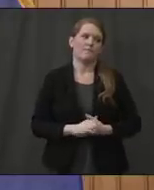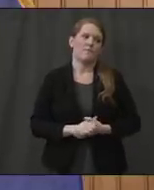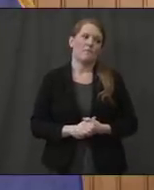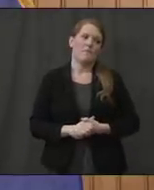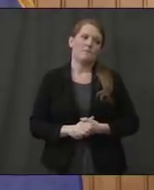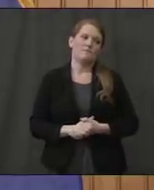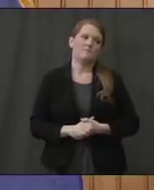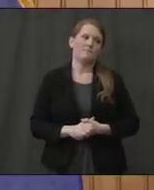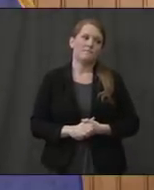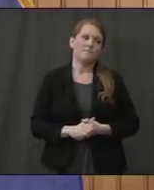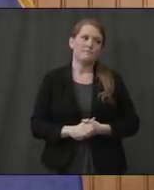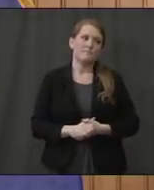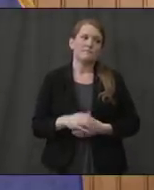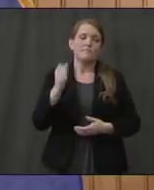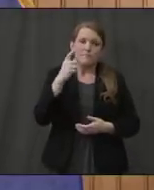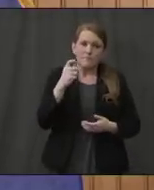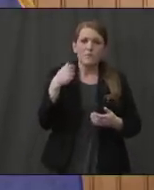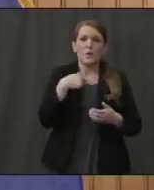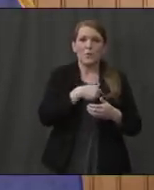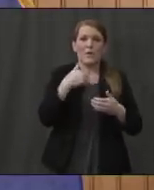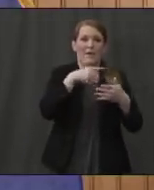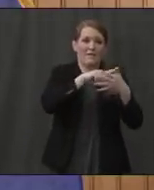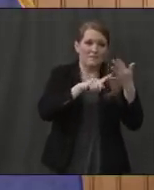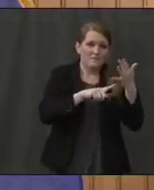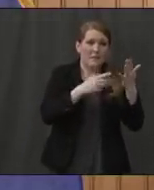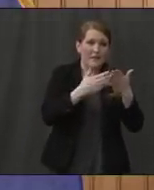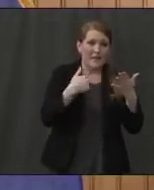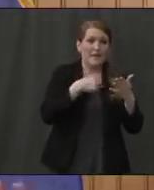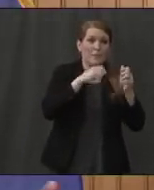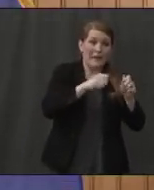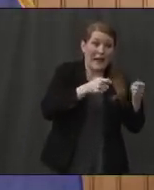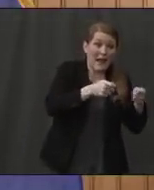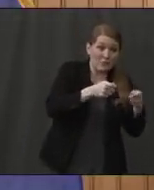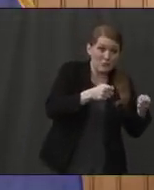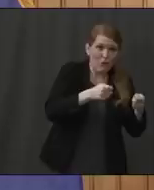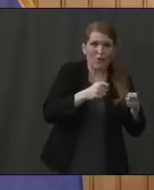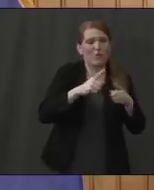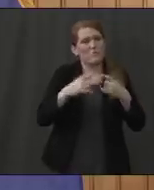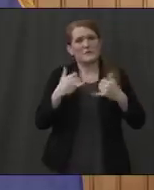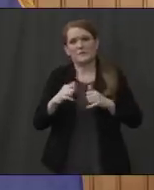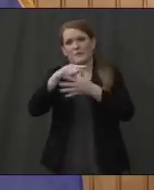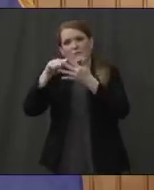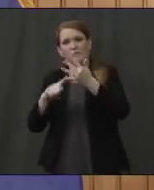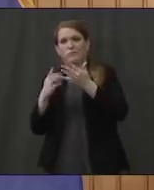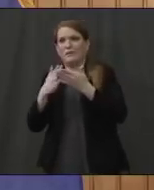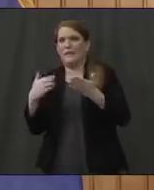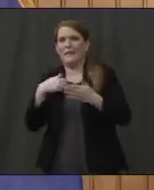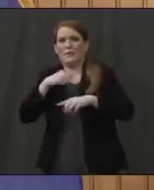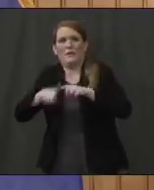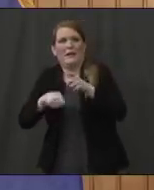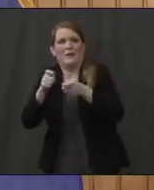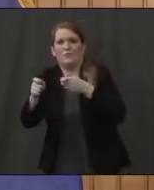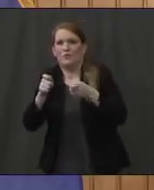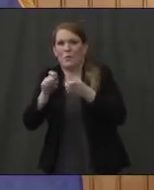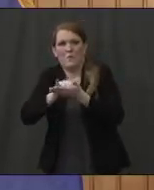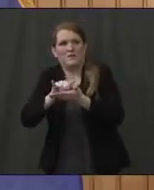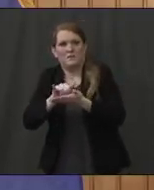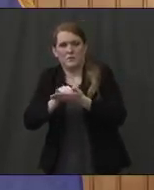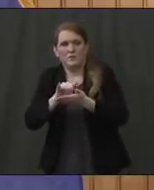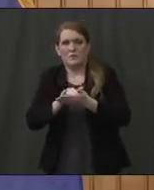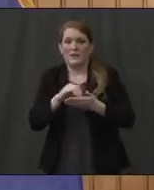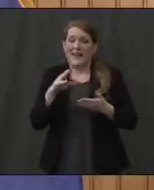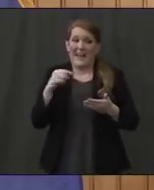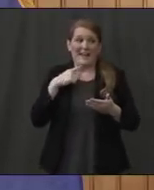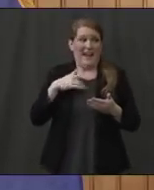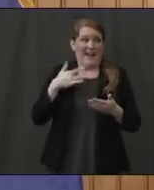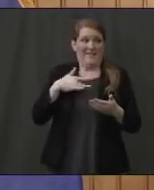There's what we control and there's what we don't control. And I think the folks I'm sitting up here with is the best team I can